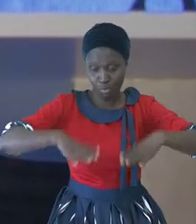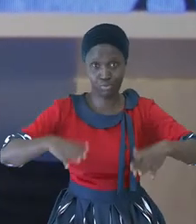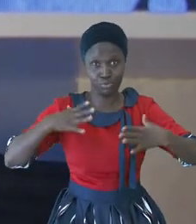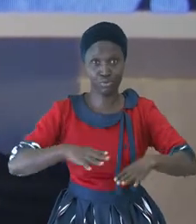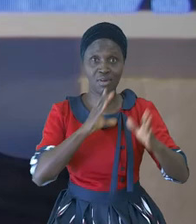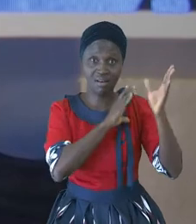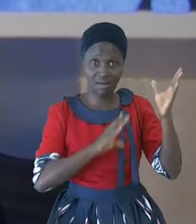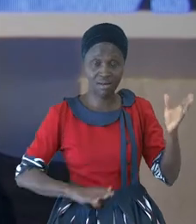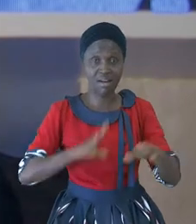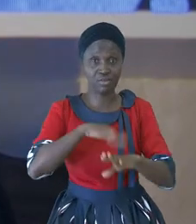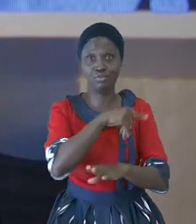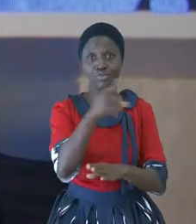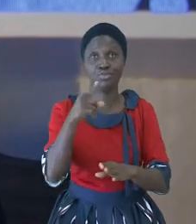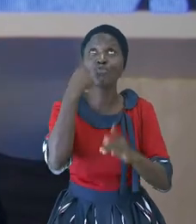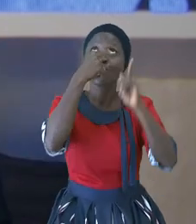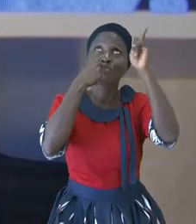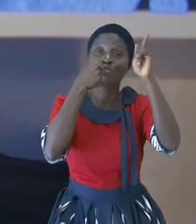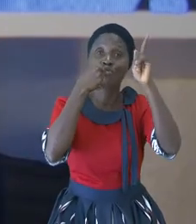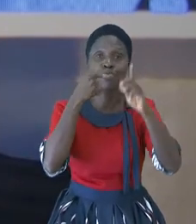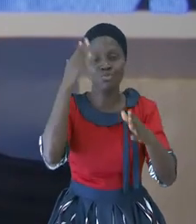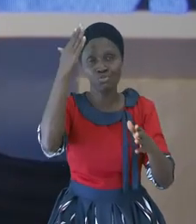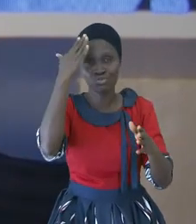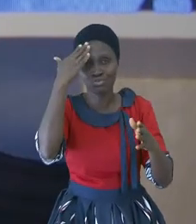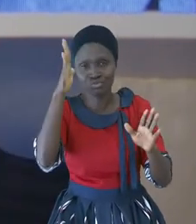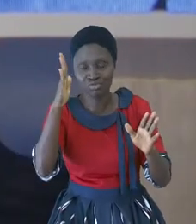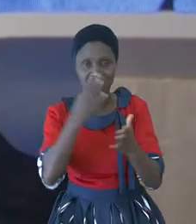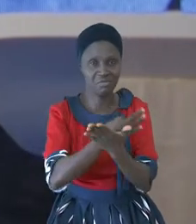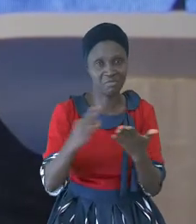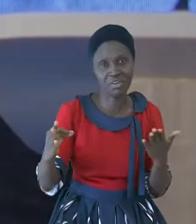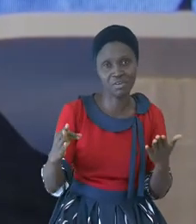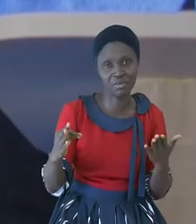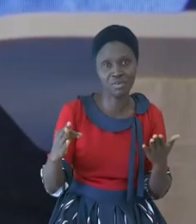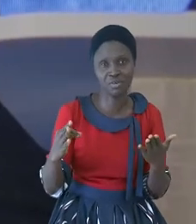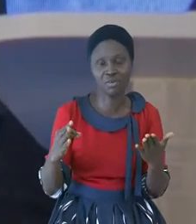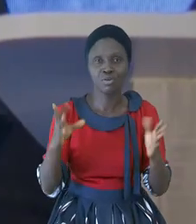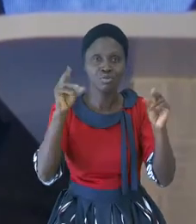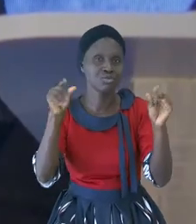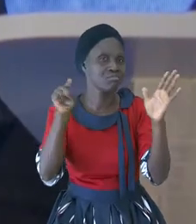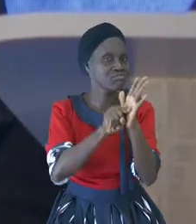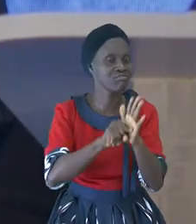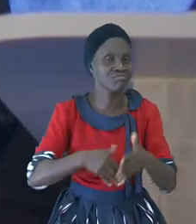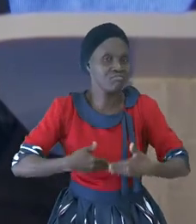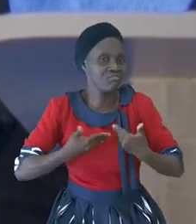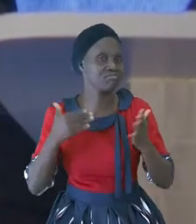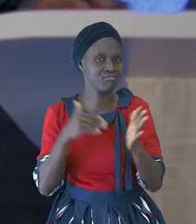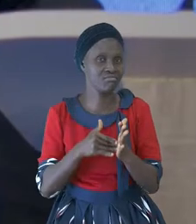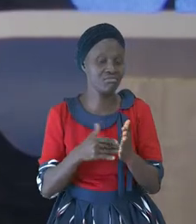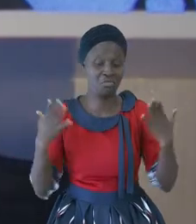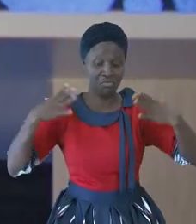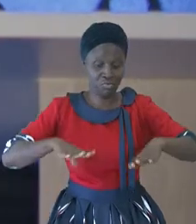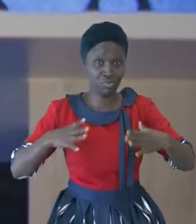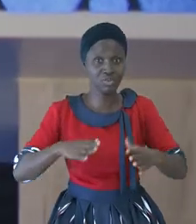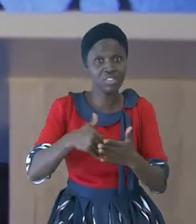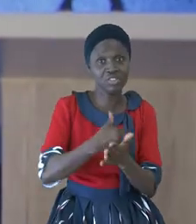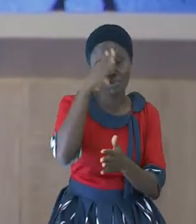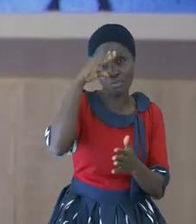failure, the one that knows no negative confession. Put on Christ, put on the new man, which after God